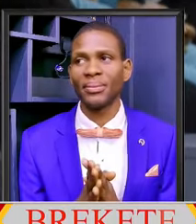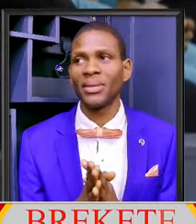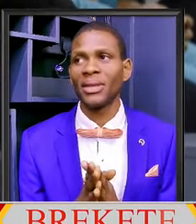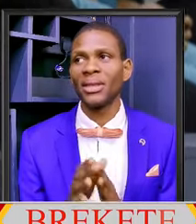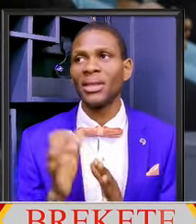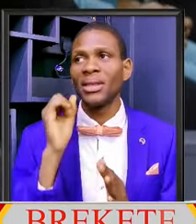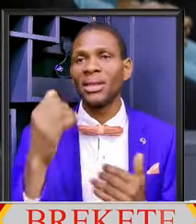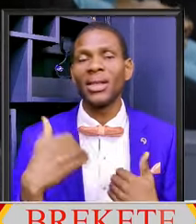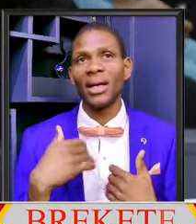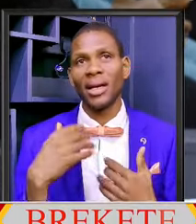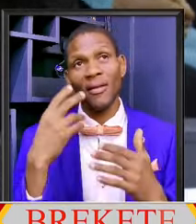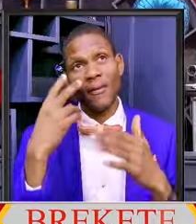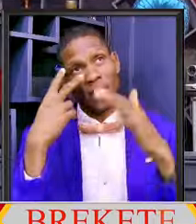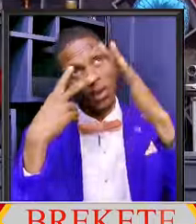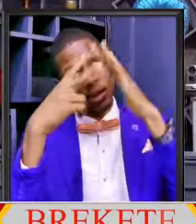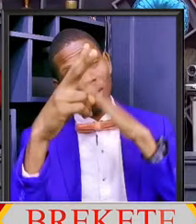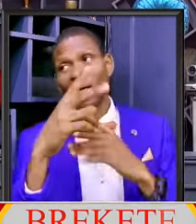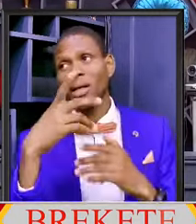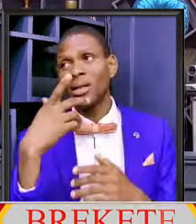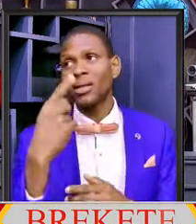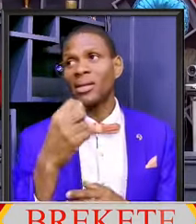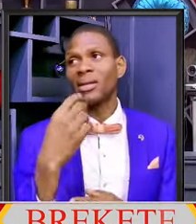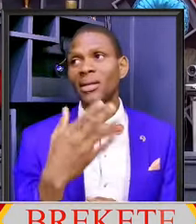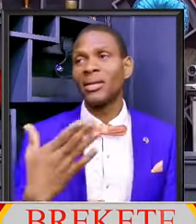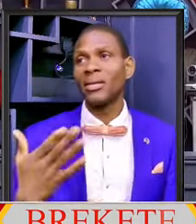She has visualized the future.